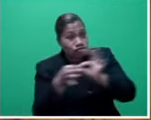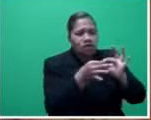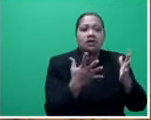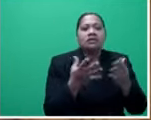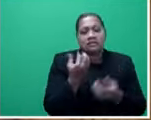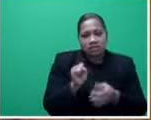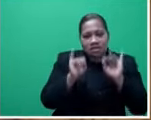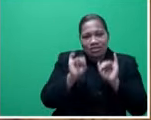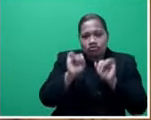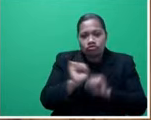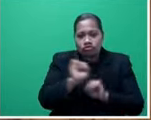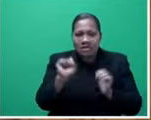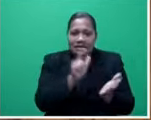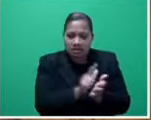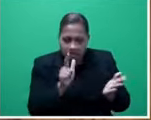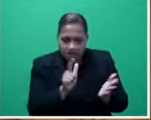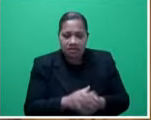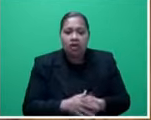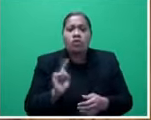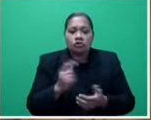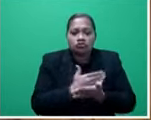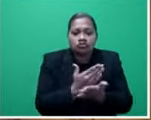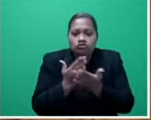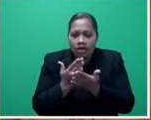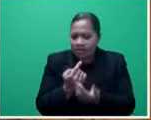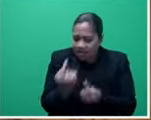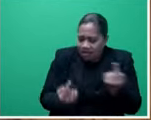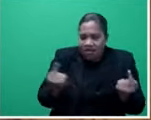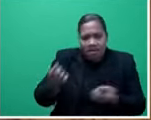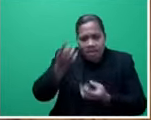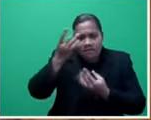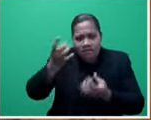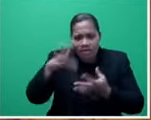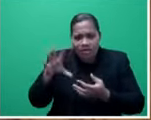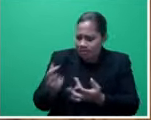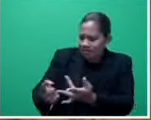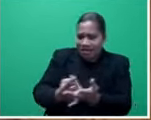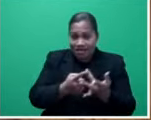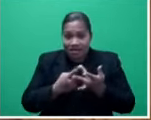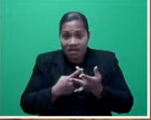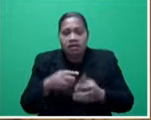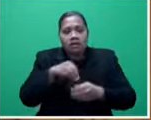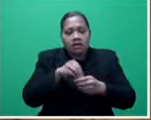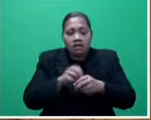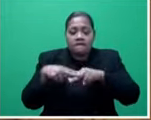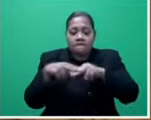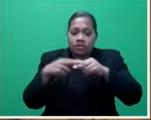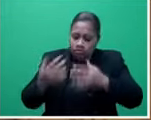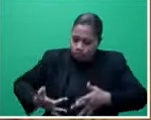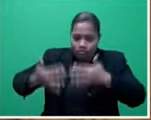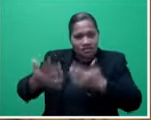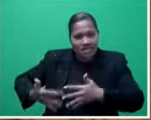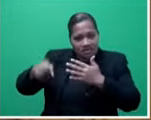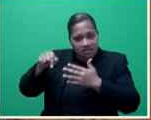their legislation limits the sharing of individual information with outside parties, including Fiji Bureau of States.